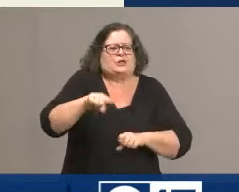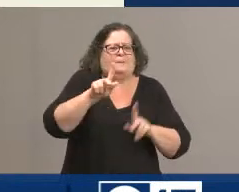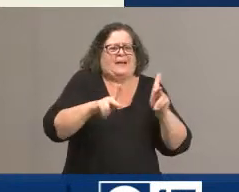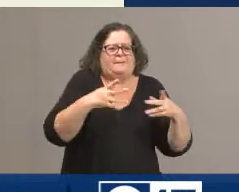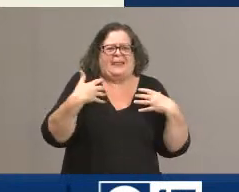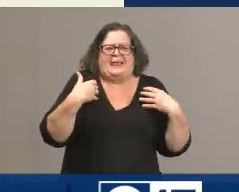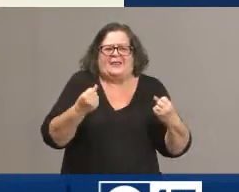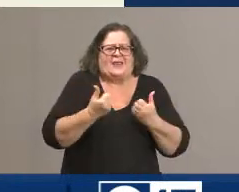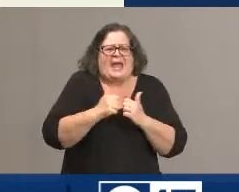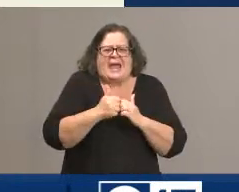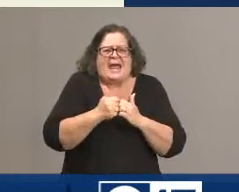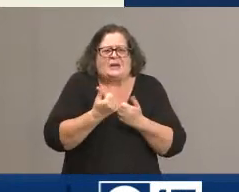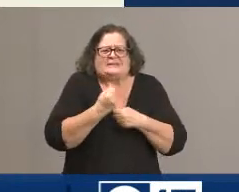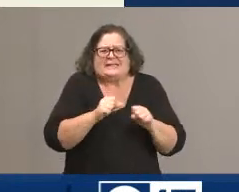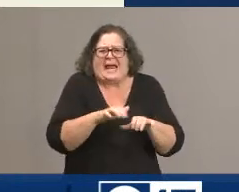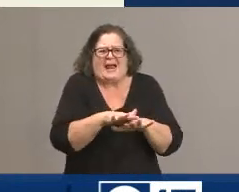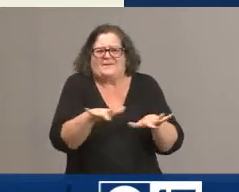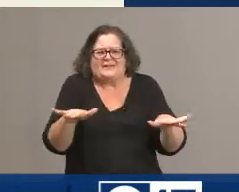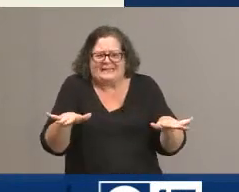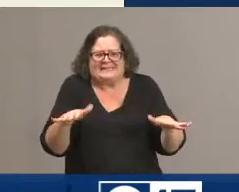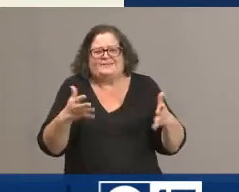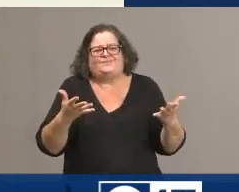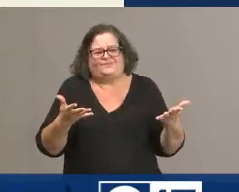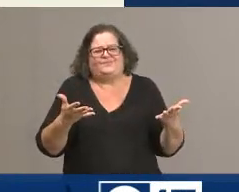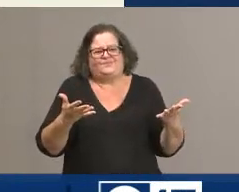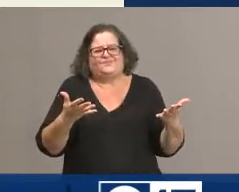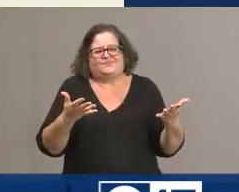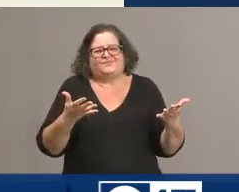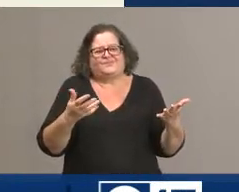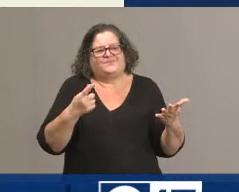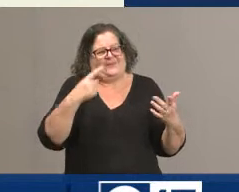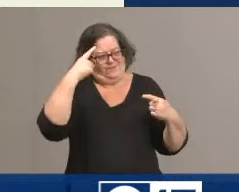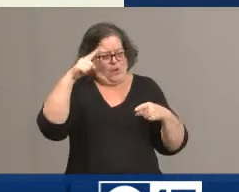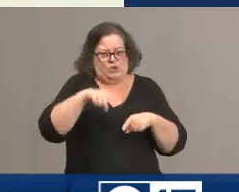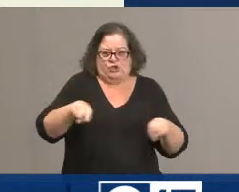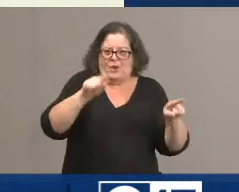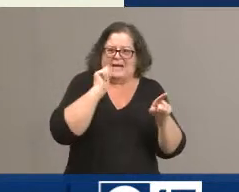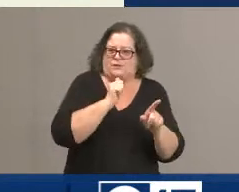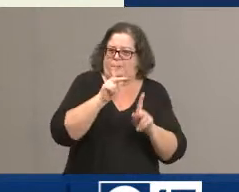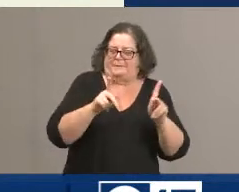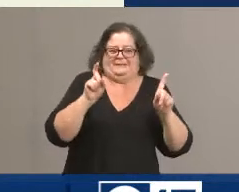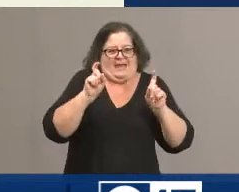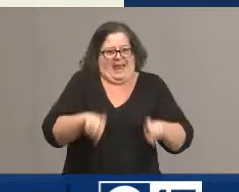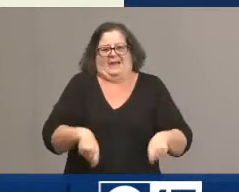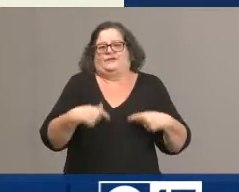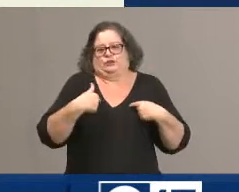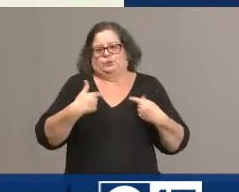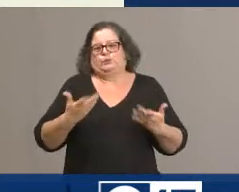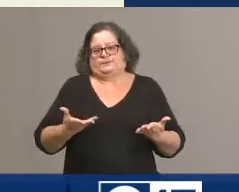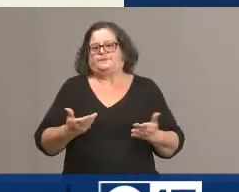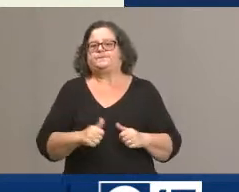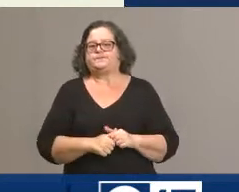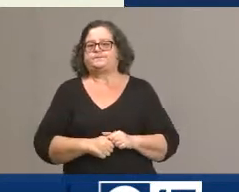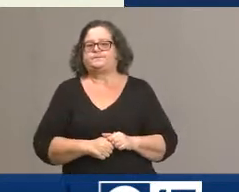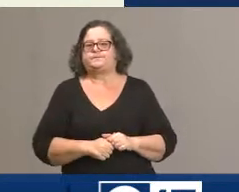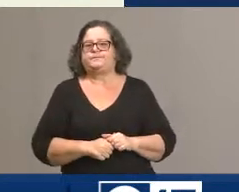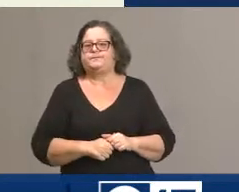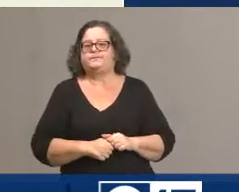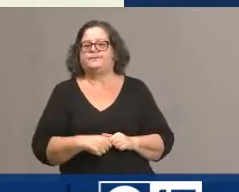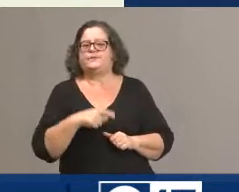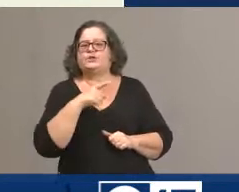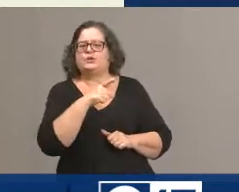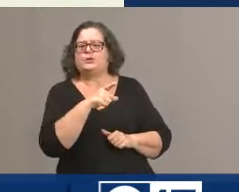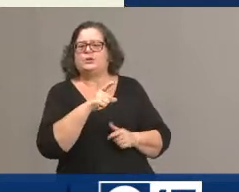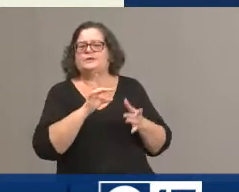like you've done enough to communicate with the public with this crisis standard of care? Obviously, there's going to be a lot of attention on schools, the